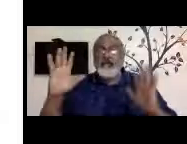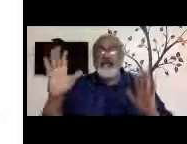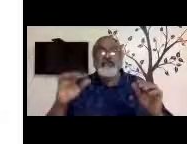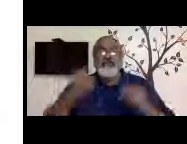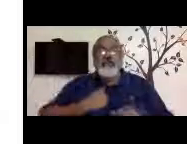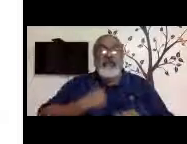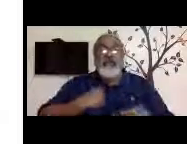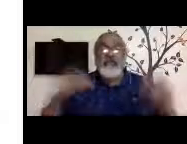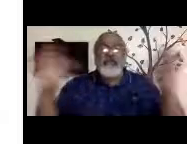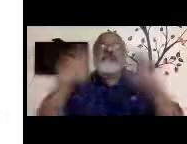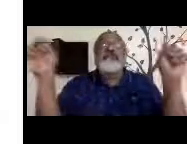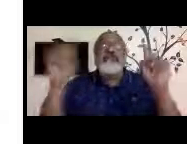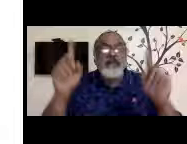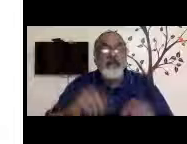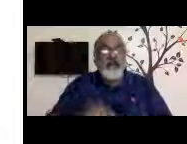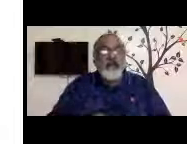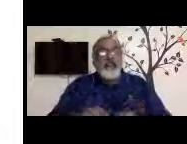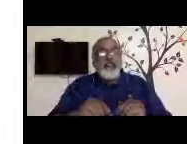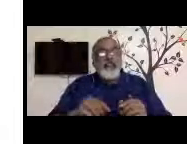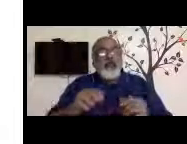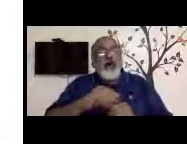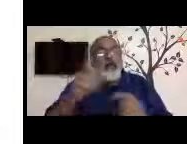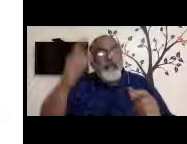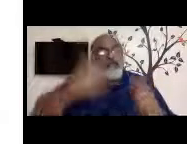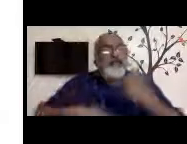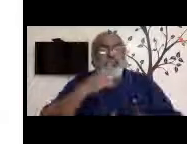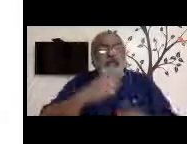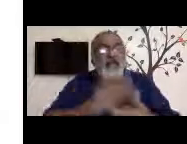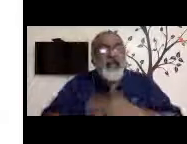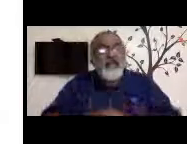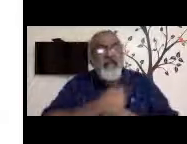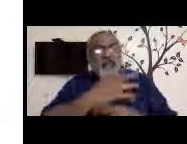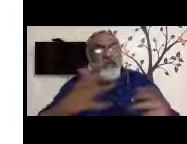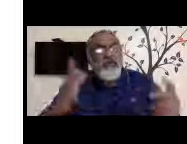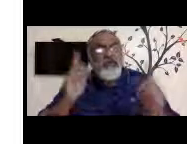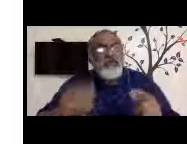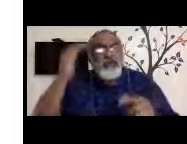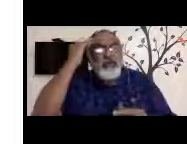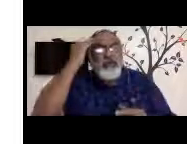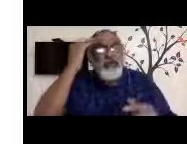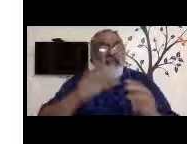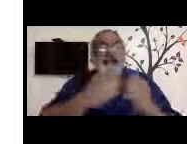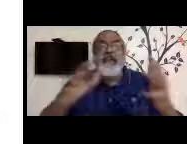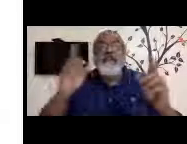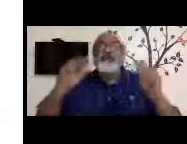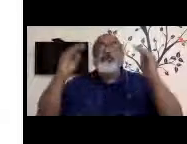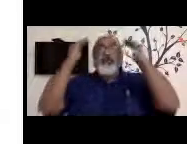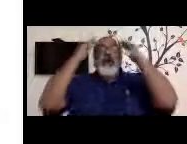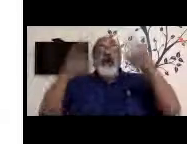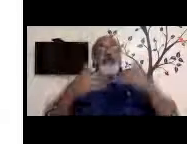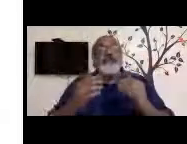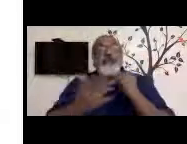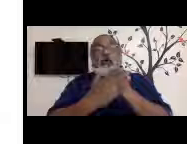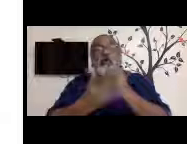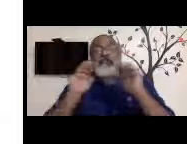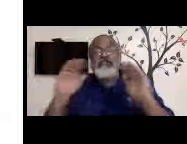also very important for everyone, all persons with disabilities, and the people in general as well. When